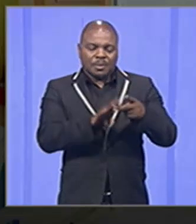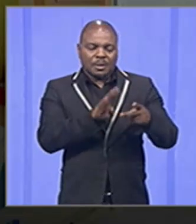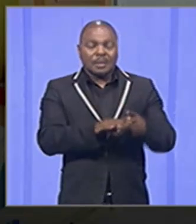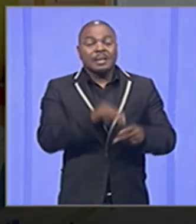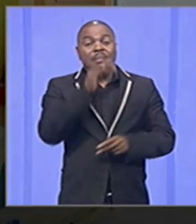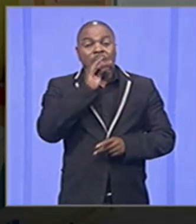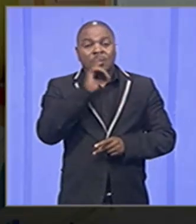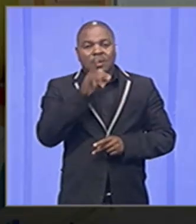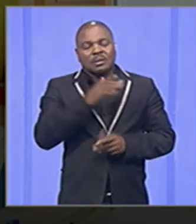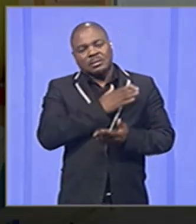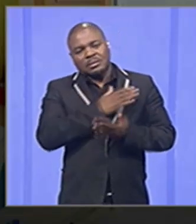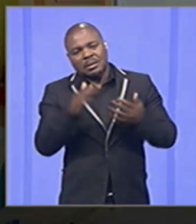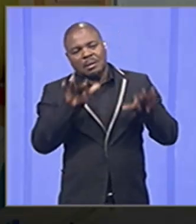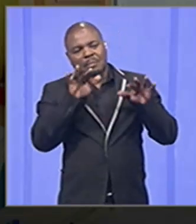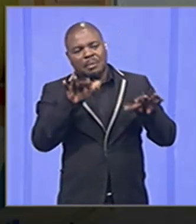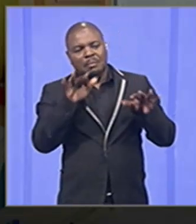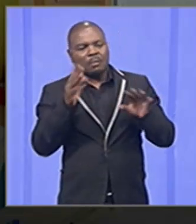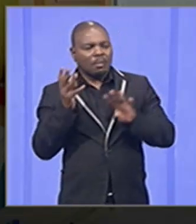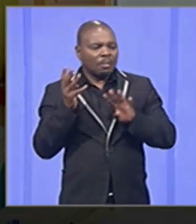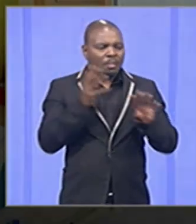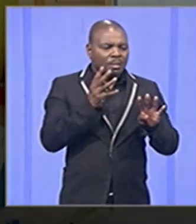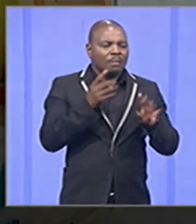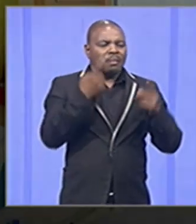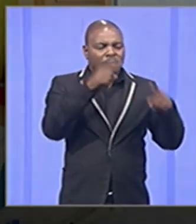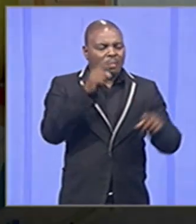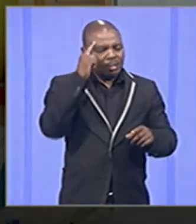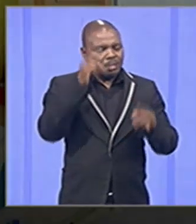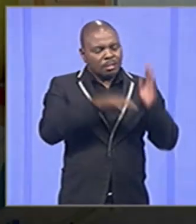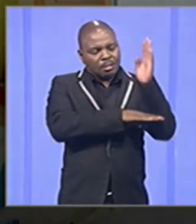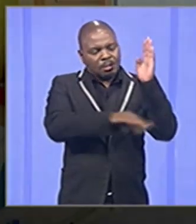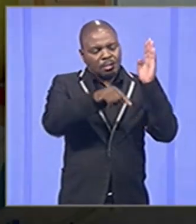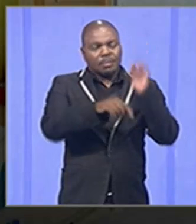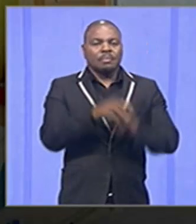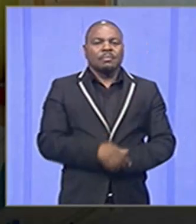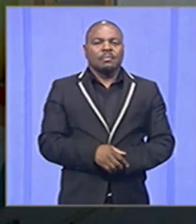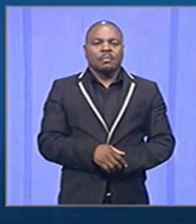baka gore ba bangwe ba feleletše ba robala mabatong.